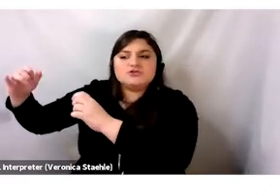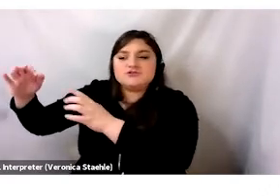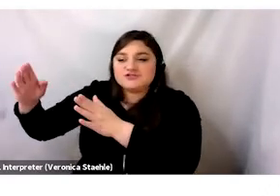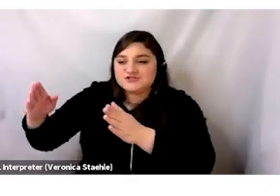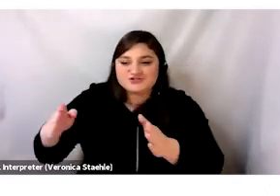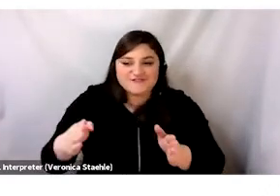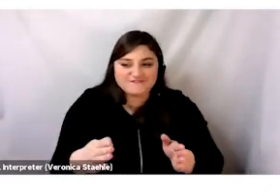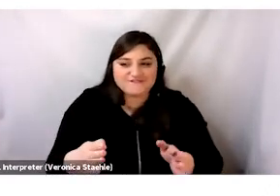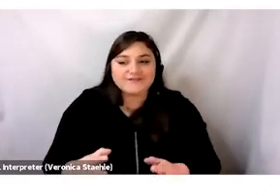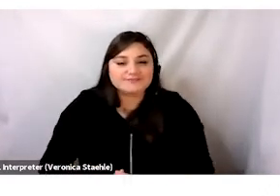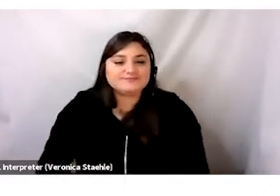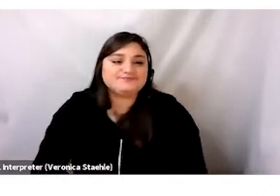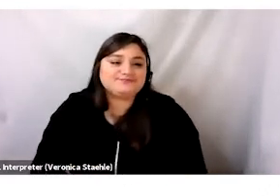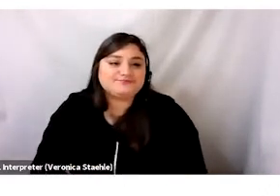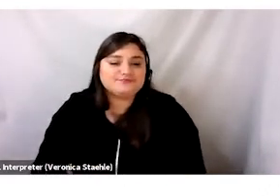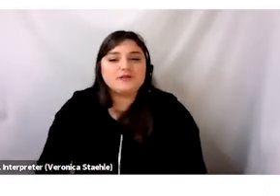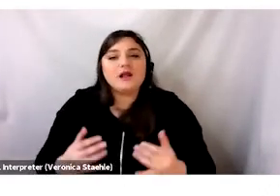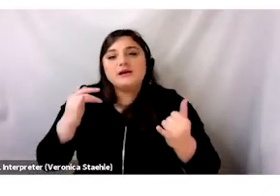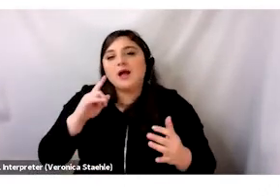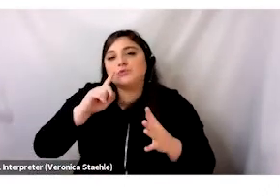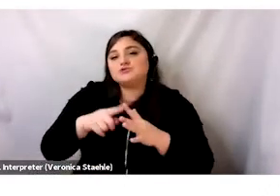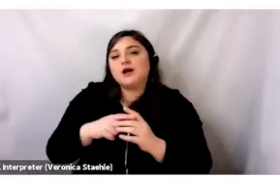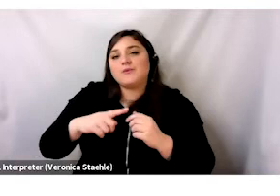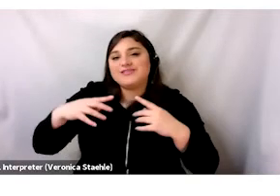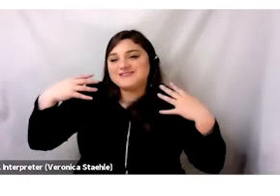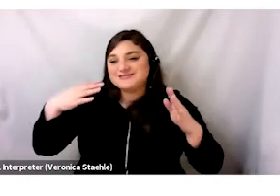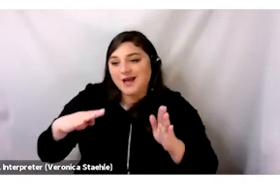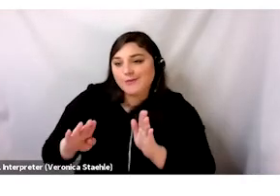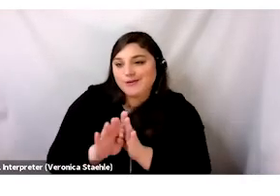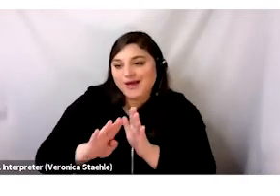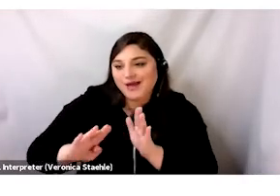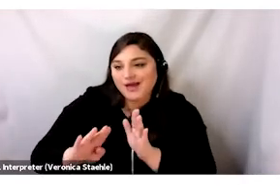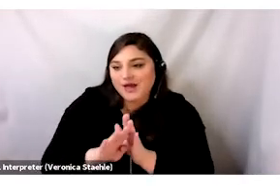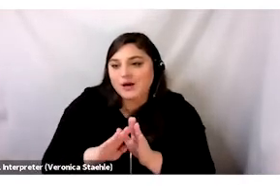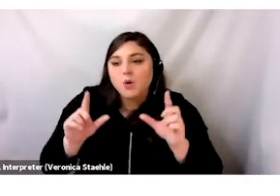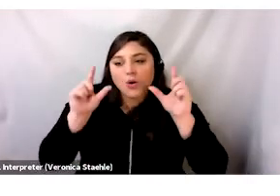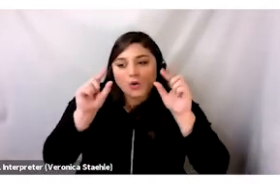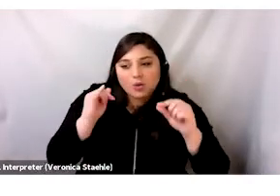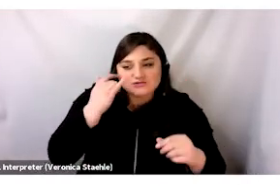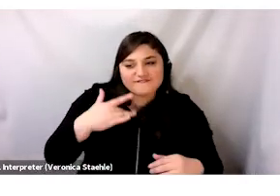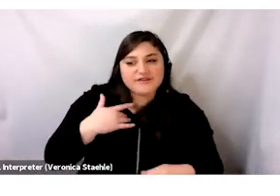All right, so I'll start with a bell and close your eyes if you feel comfortable. Take a few deep cleansing